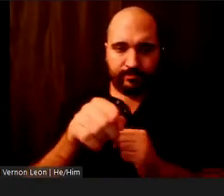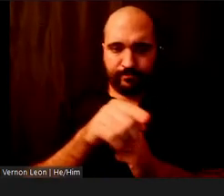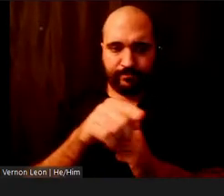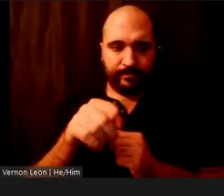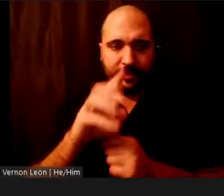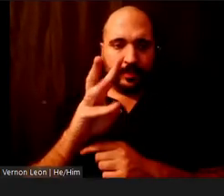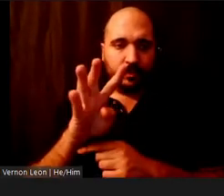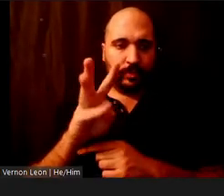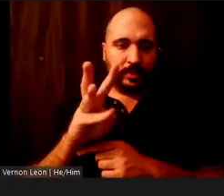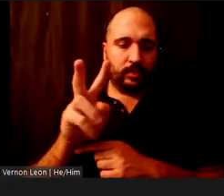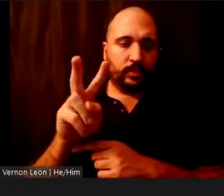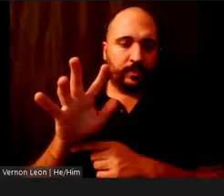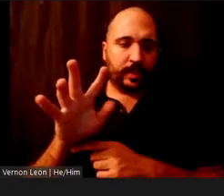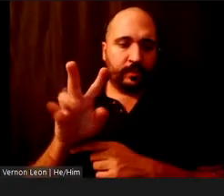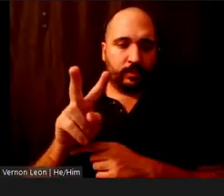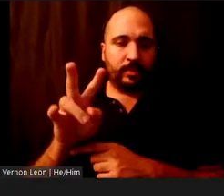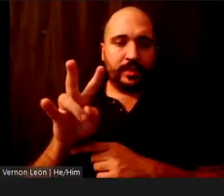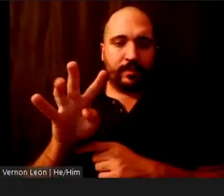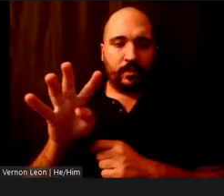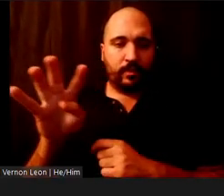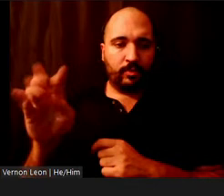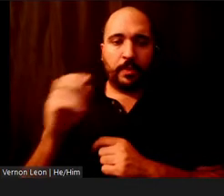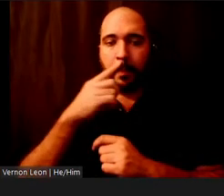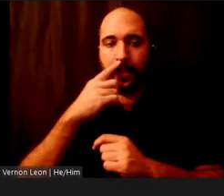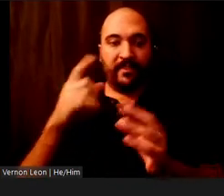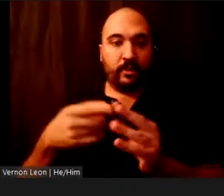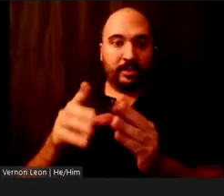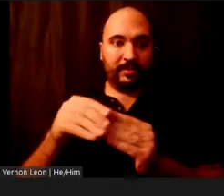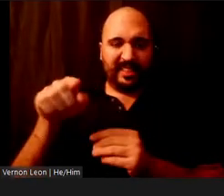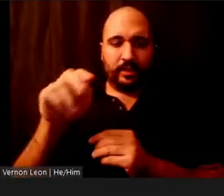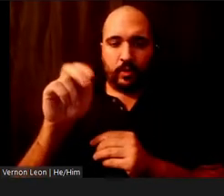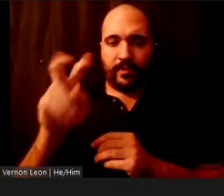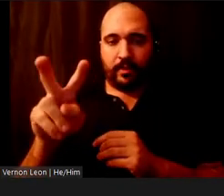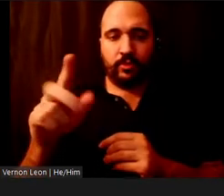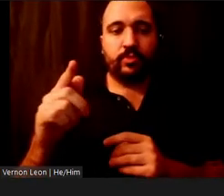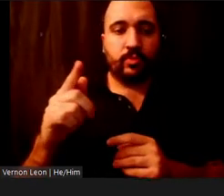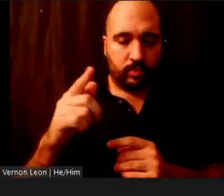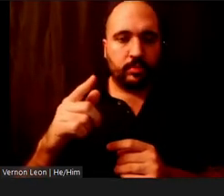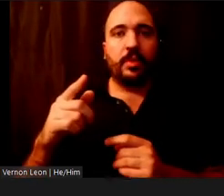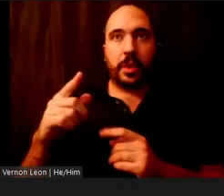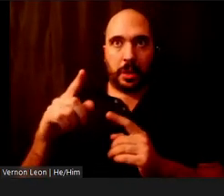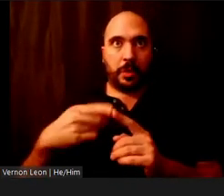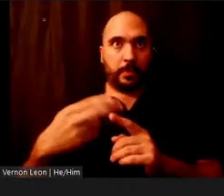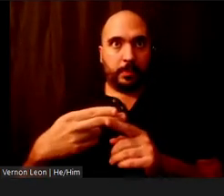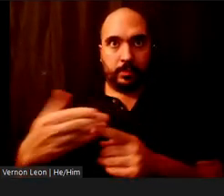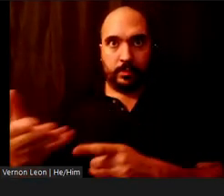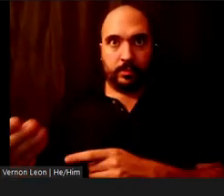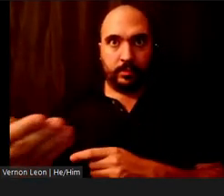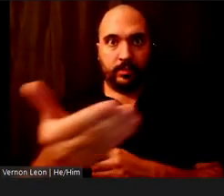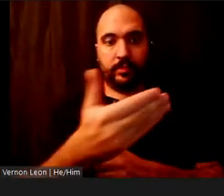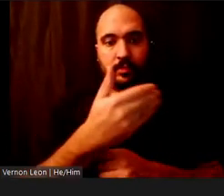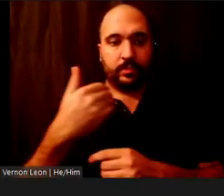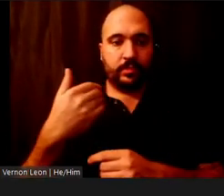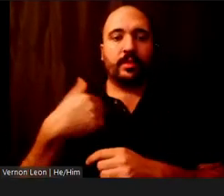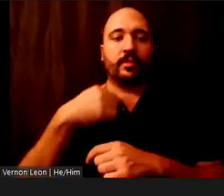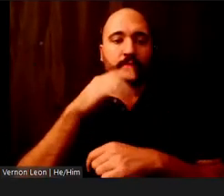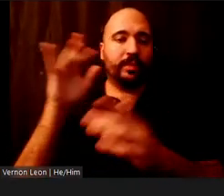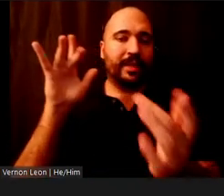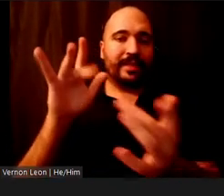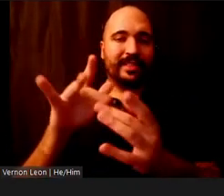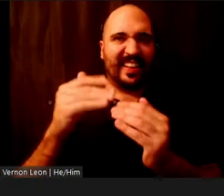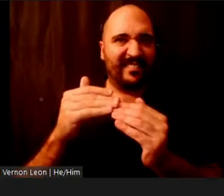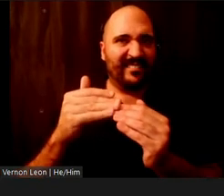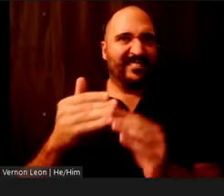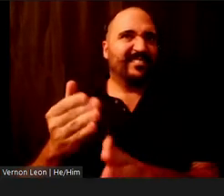The first meeting of this group will convene in November of 2021, and again, once we have all the names and contact information, participants will be